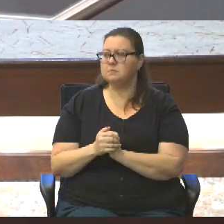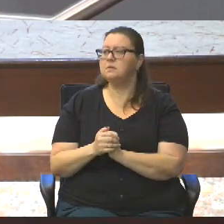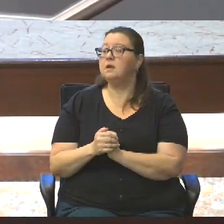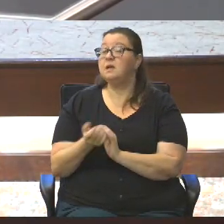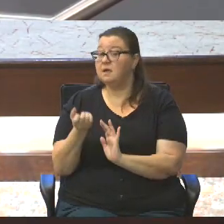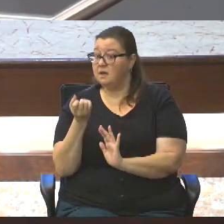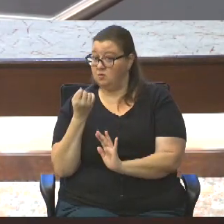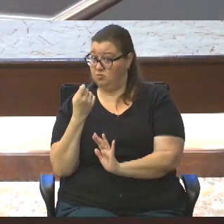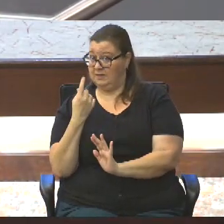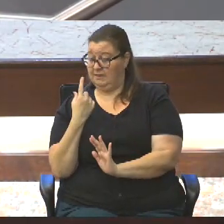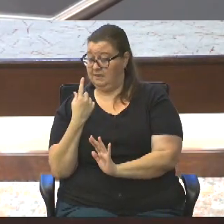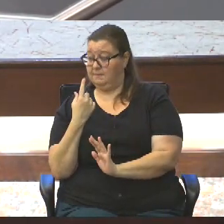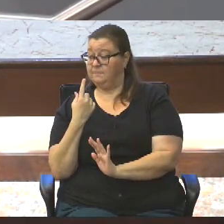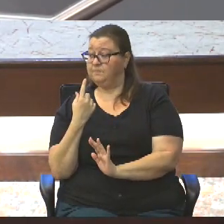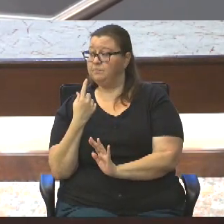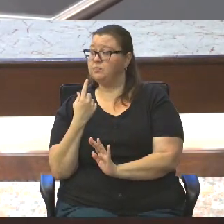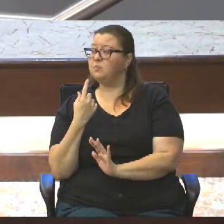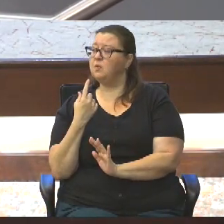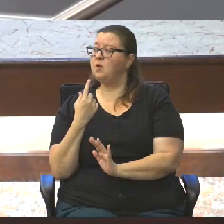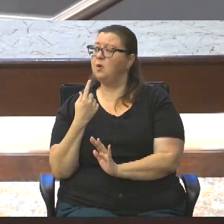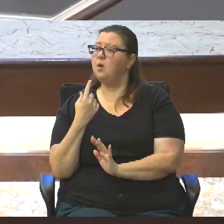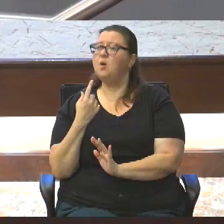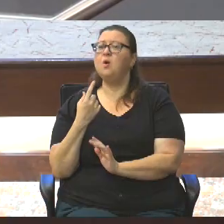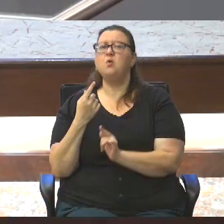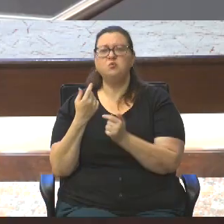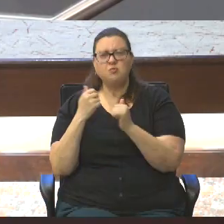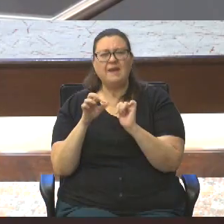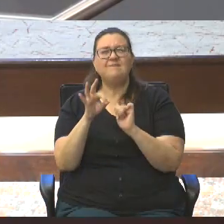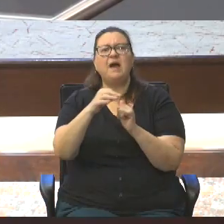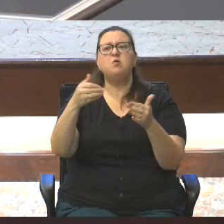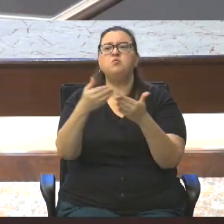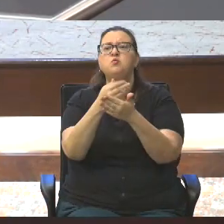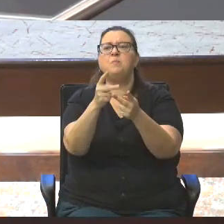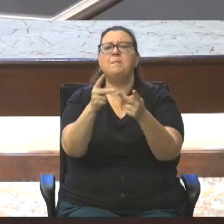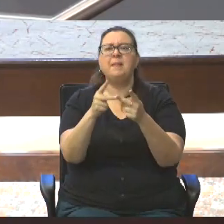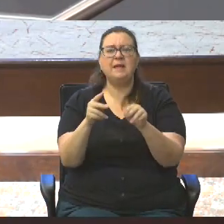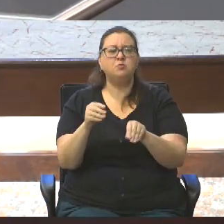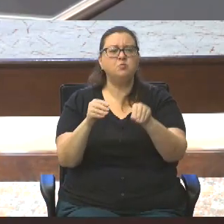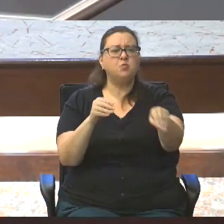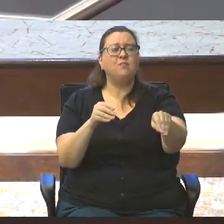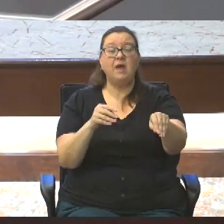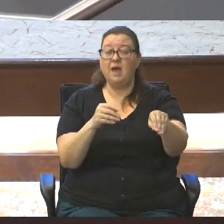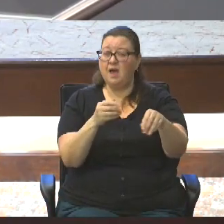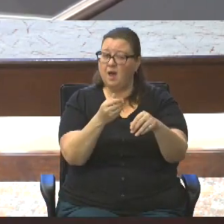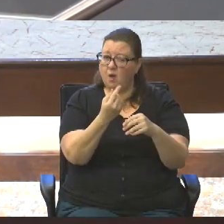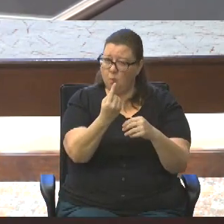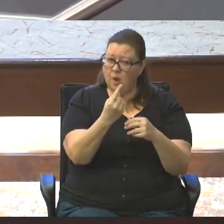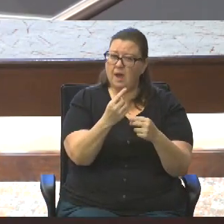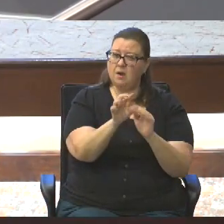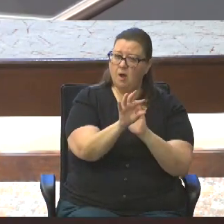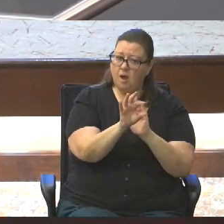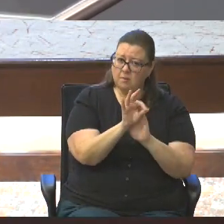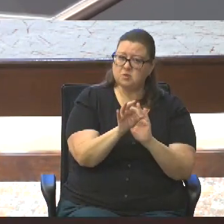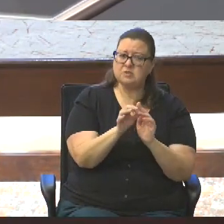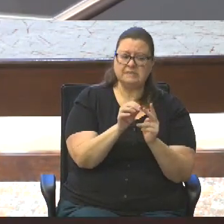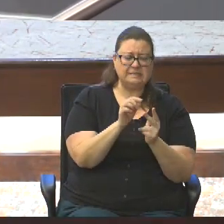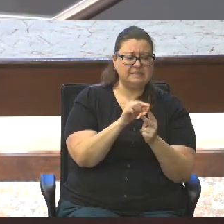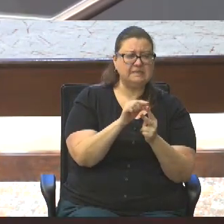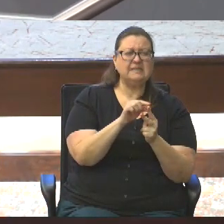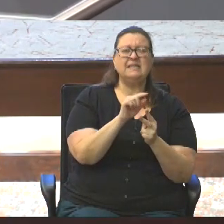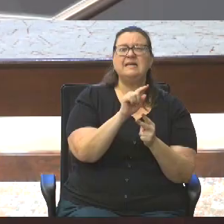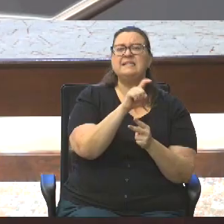I understand that you're looking at a couple locations, one behind the Texas Ranger Hall of Fame